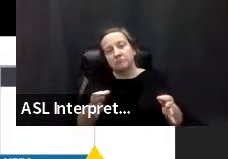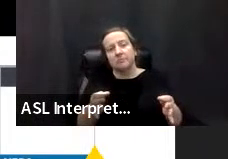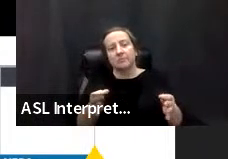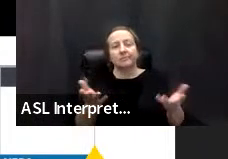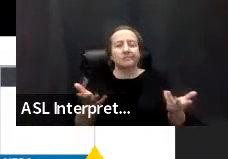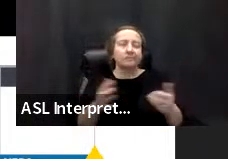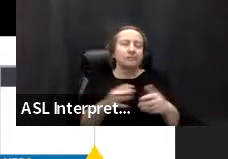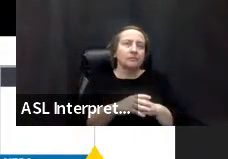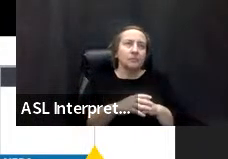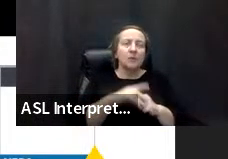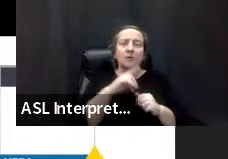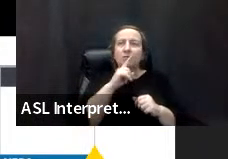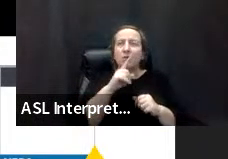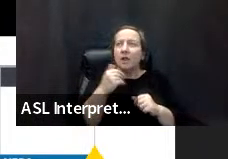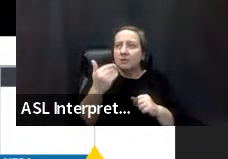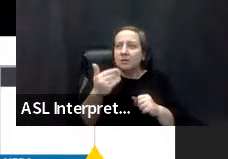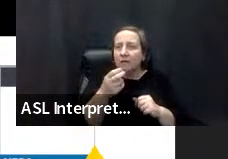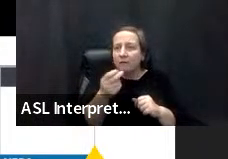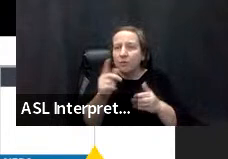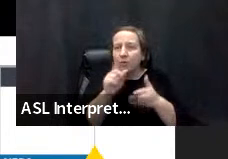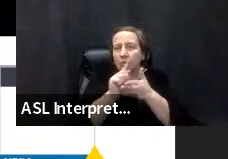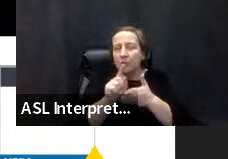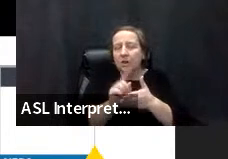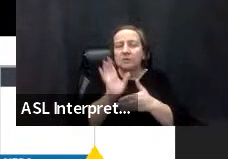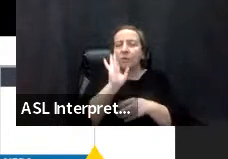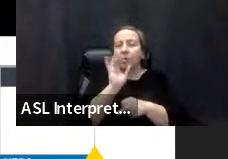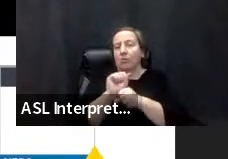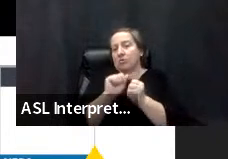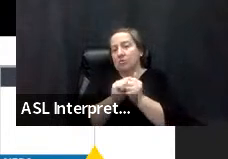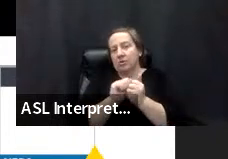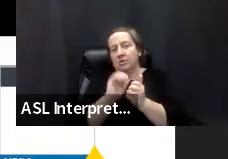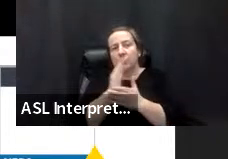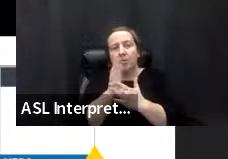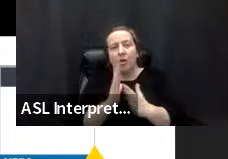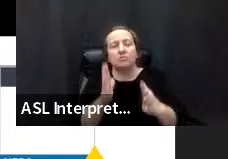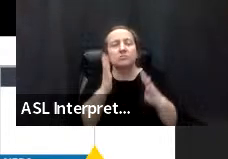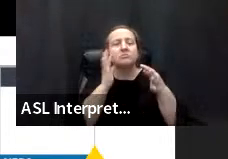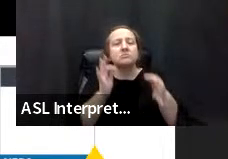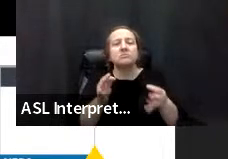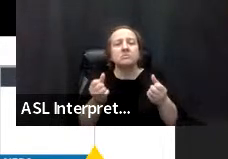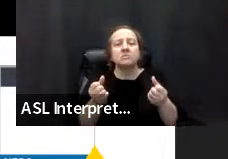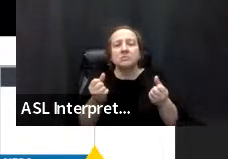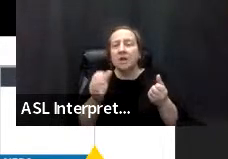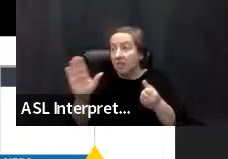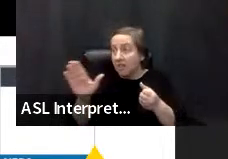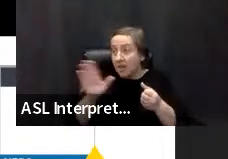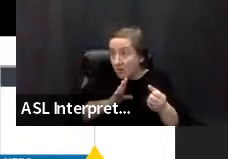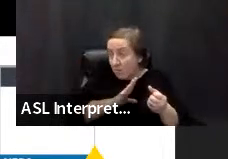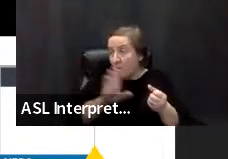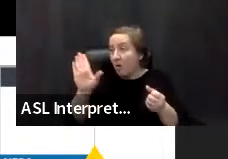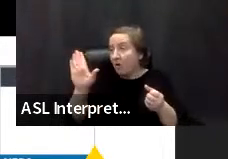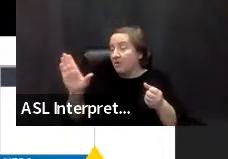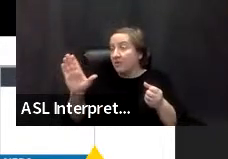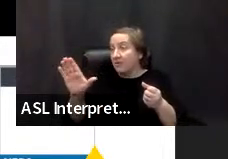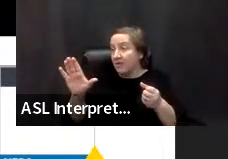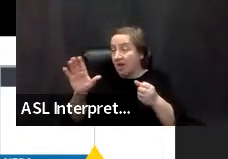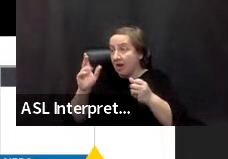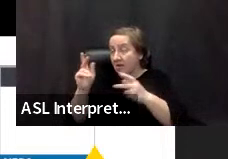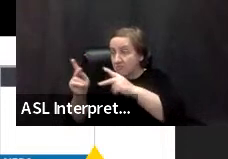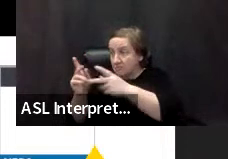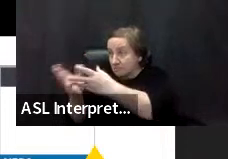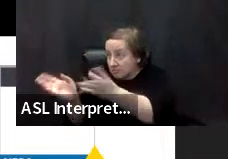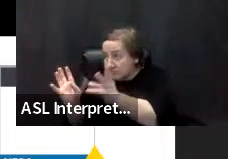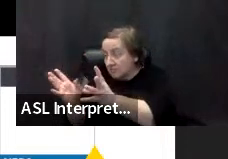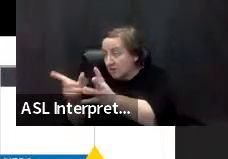on just in the next couple of weeks, we're going to be working with our partners to determine what the engagement with their boards and commissions looks like to take